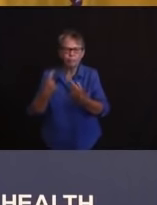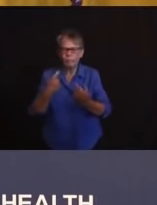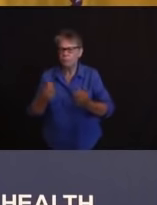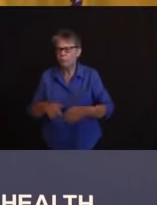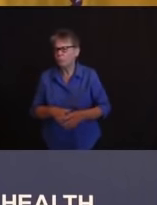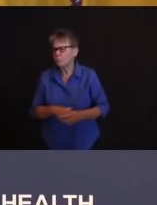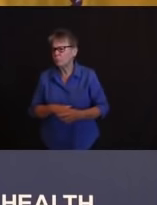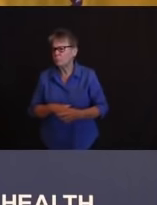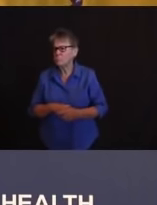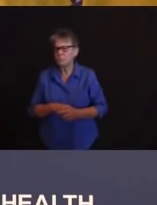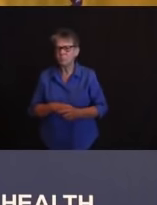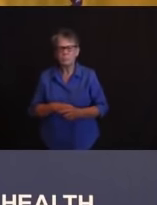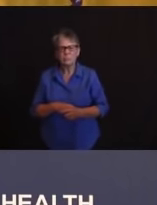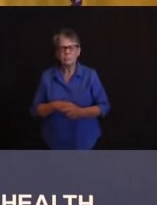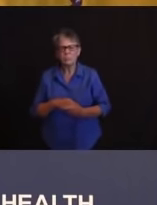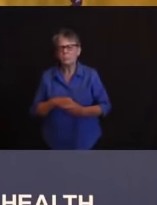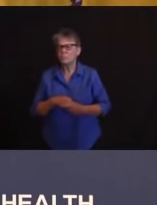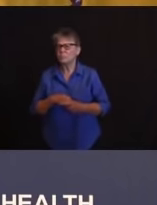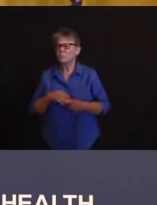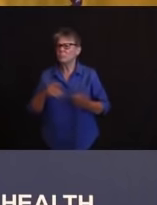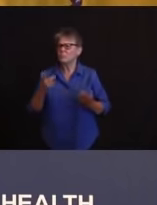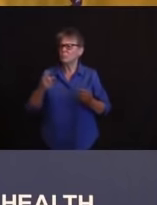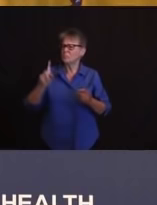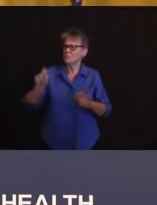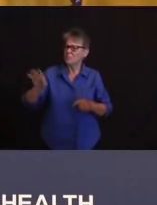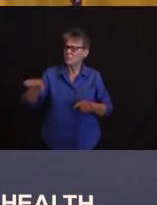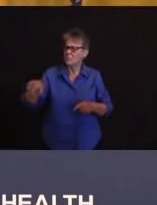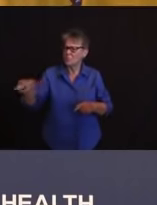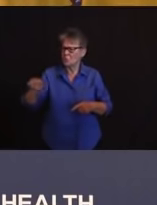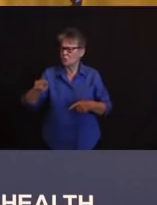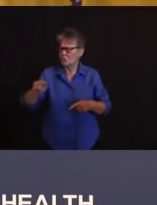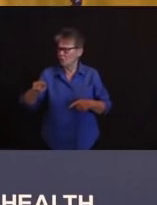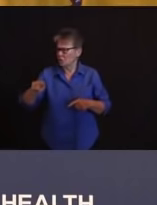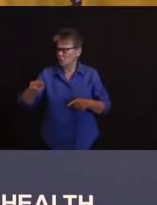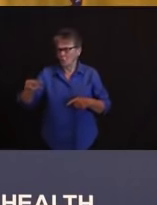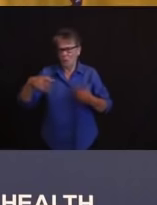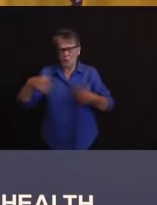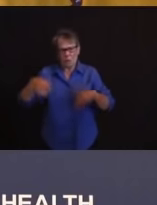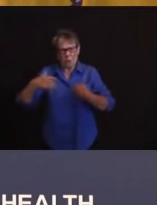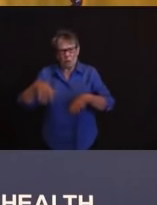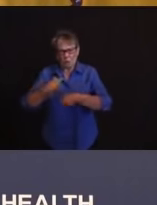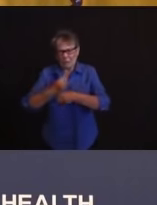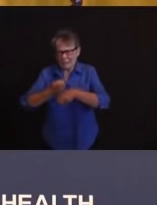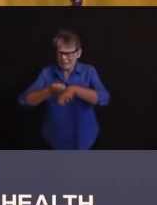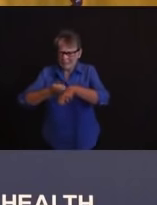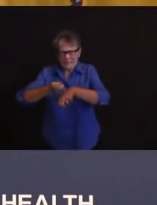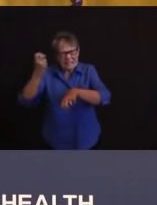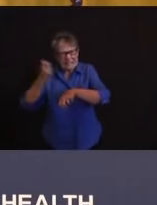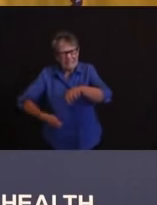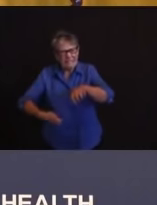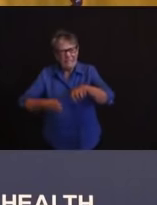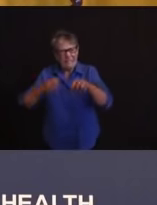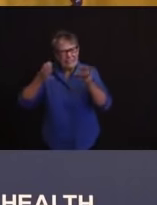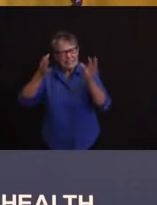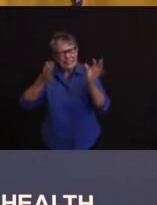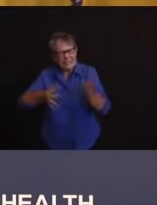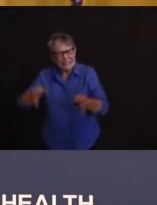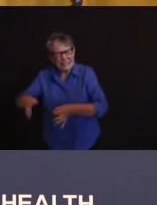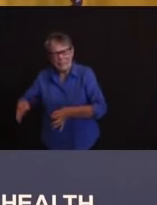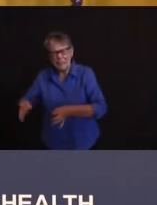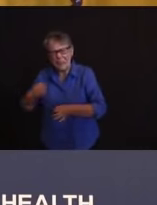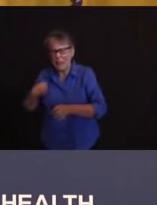there's times you've even questioned some of those decisions. But as you watch what's happening across the country at some of these states that decided to open up